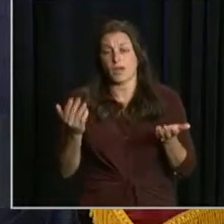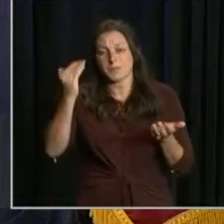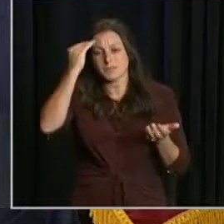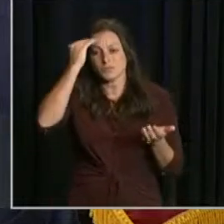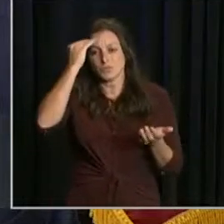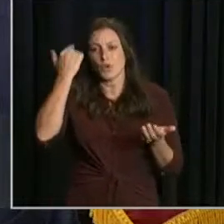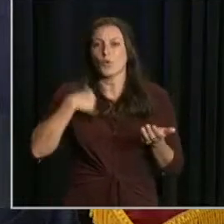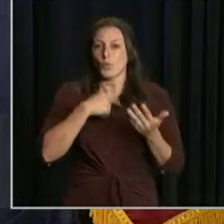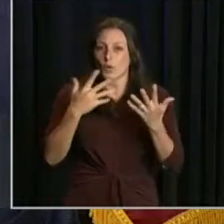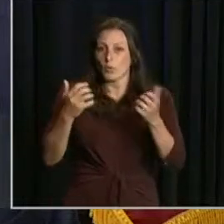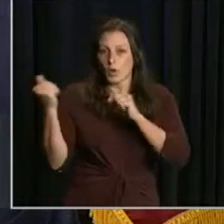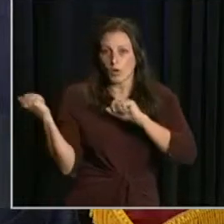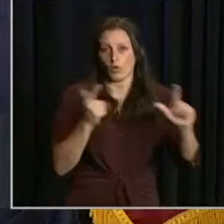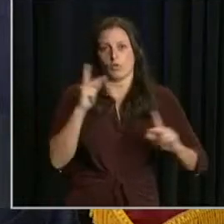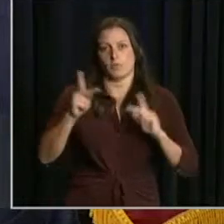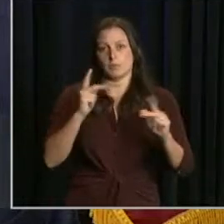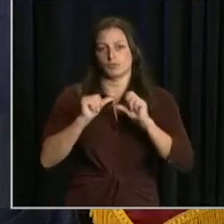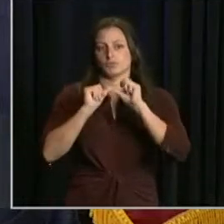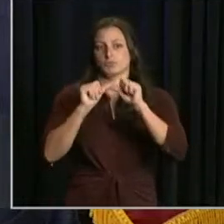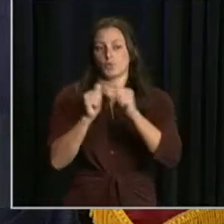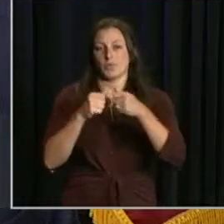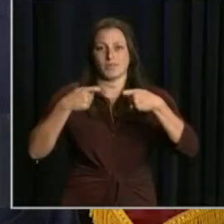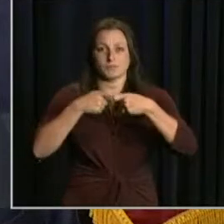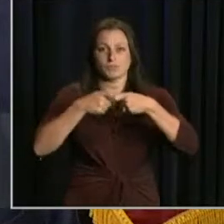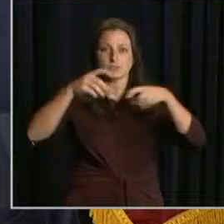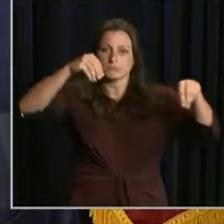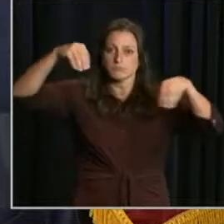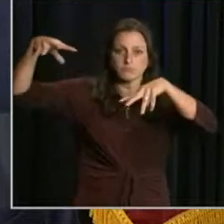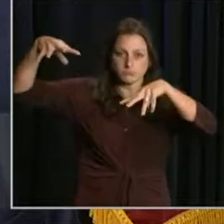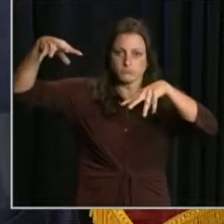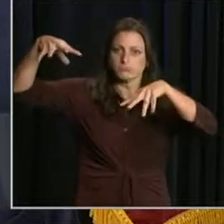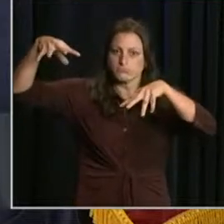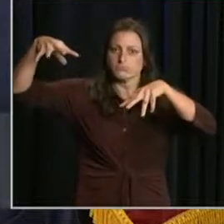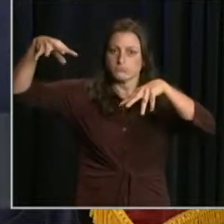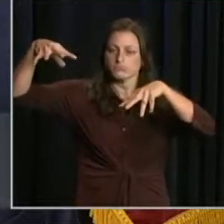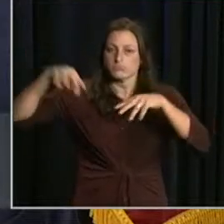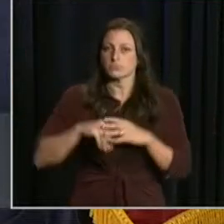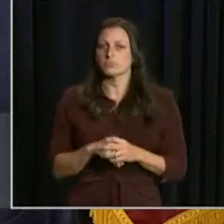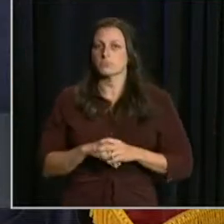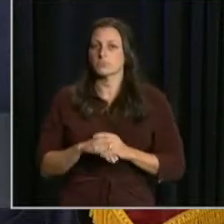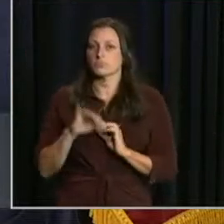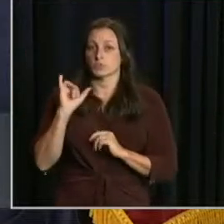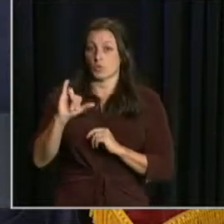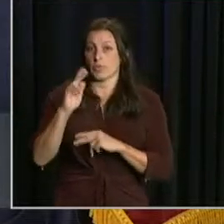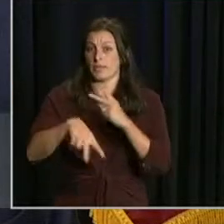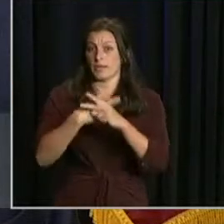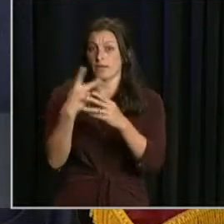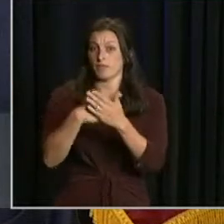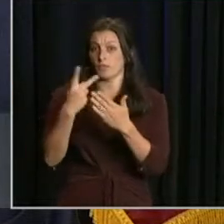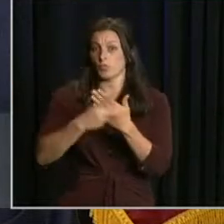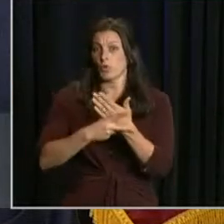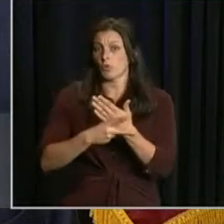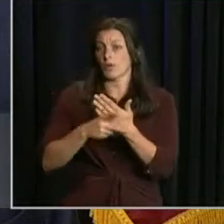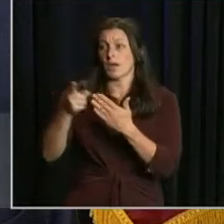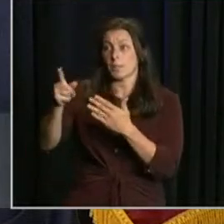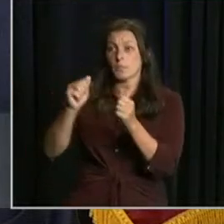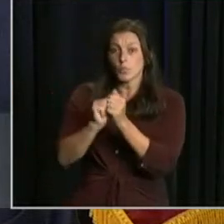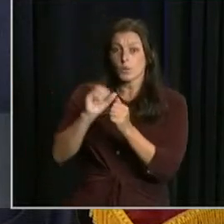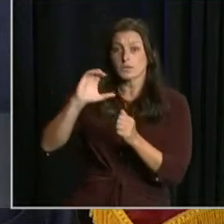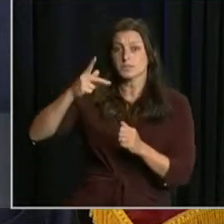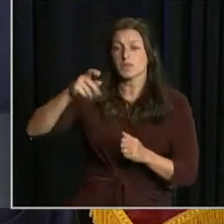We want to make sure everybody is taken care of. Those programs, I asked about this